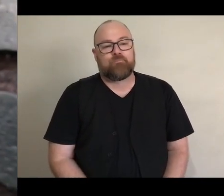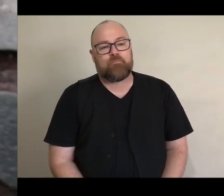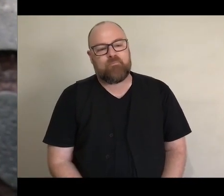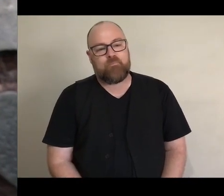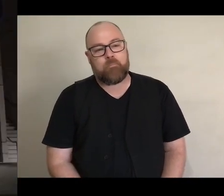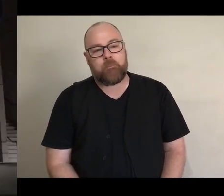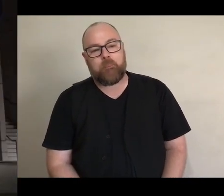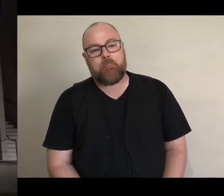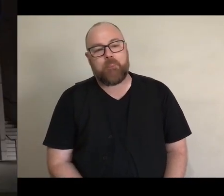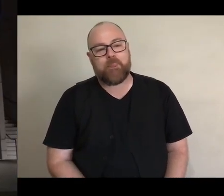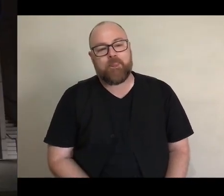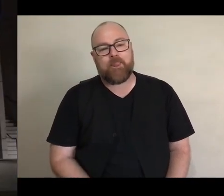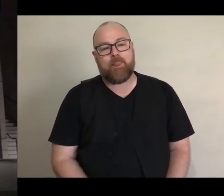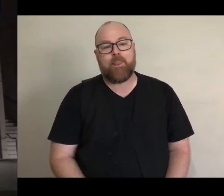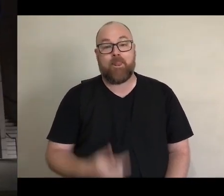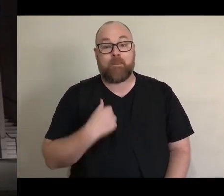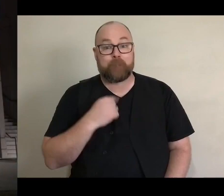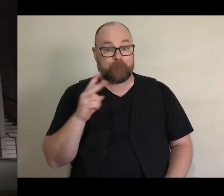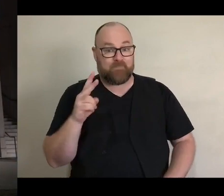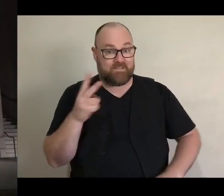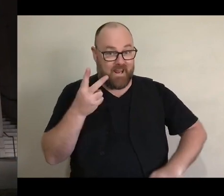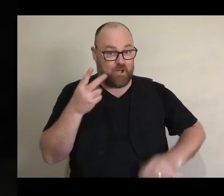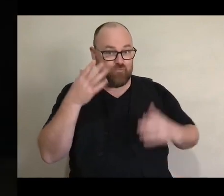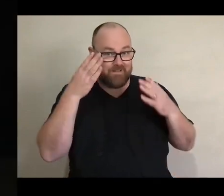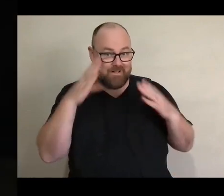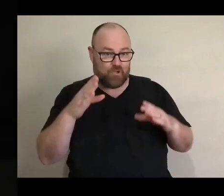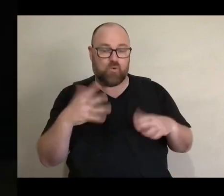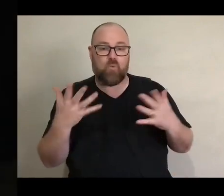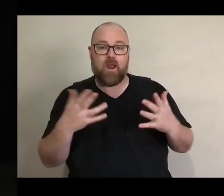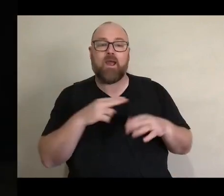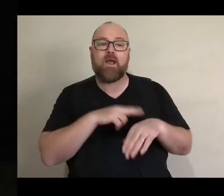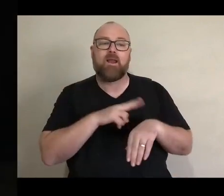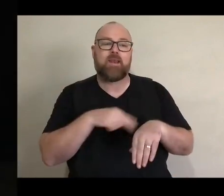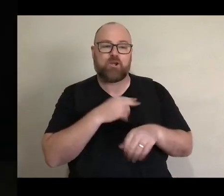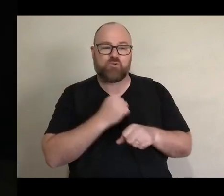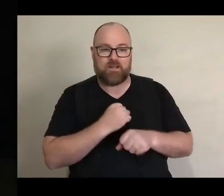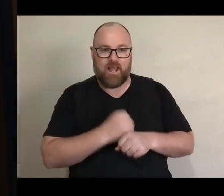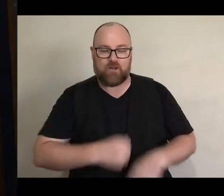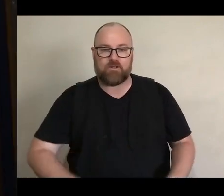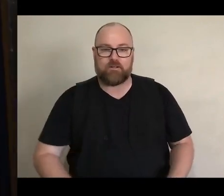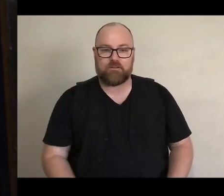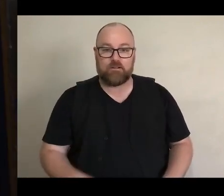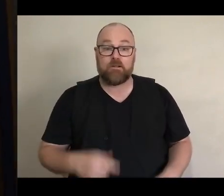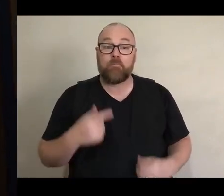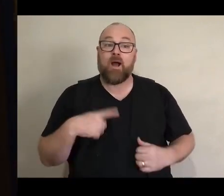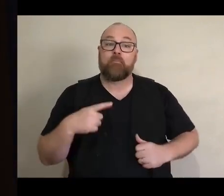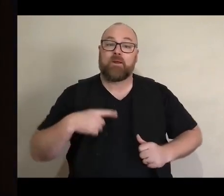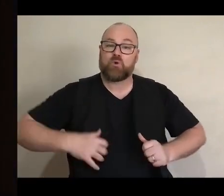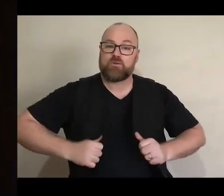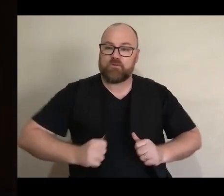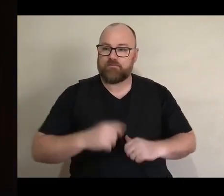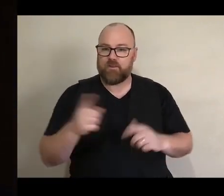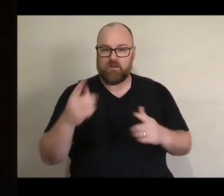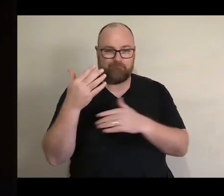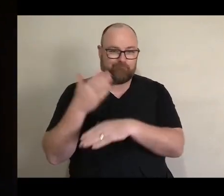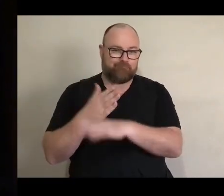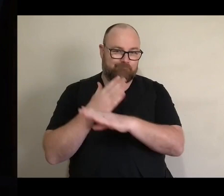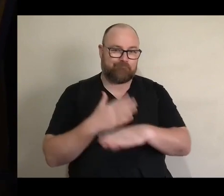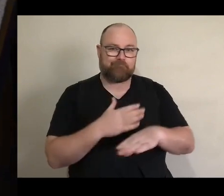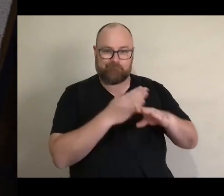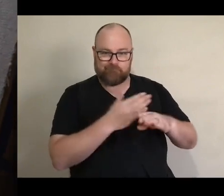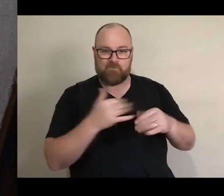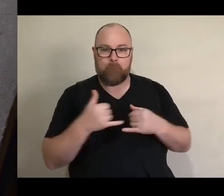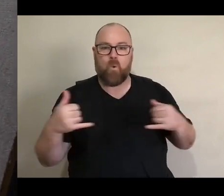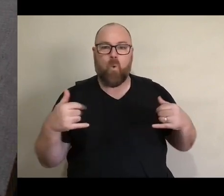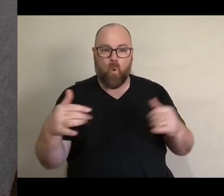The second residential was held at the National Gallery, but due to the change in border restrictions across Australia, only half were